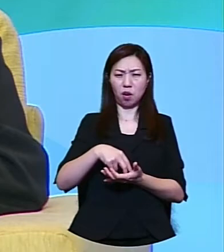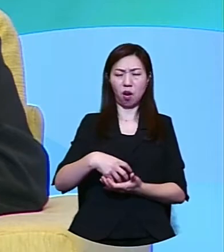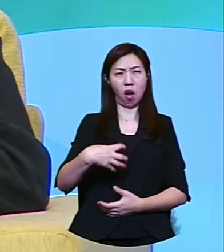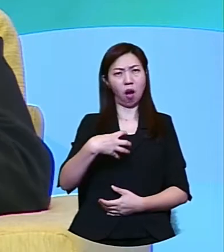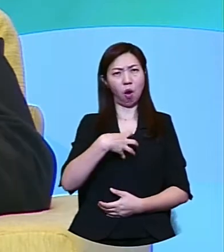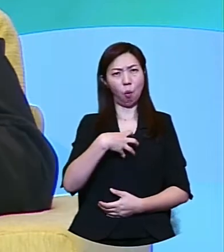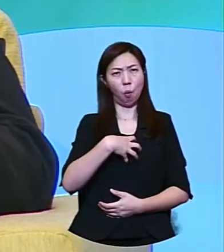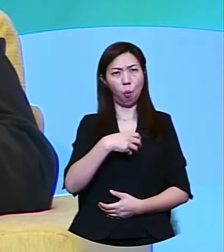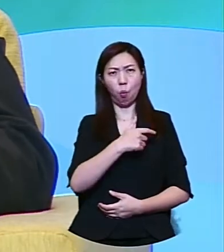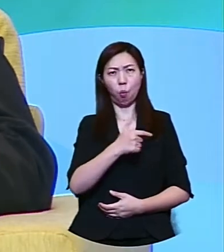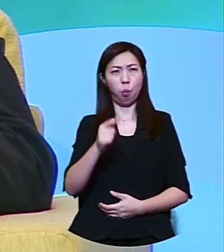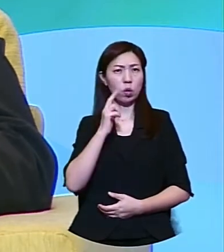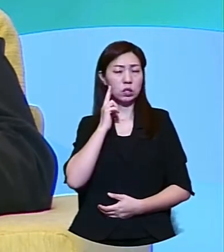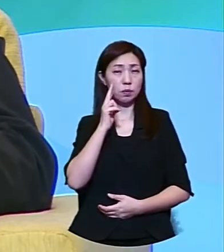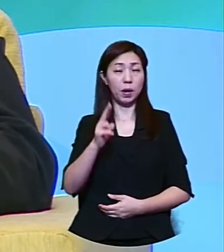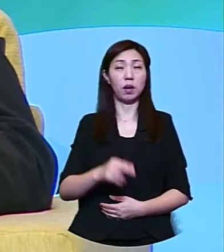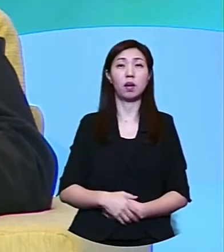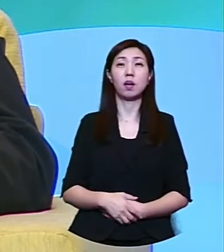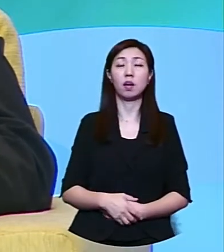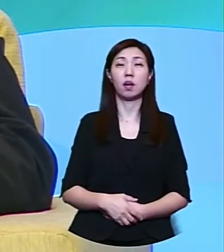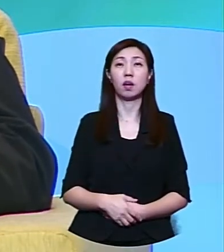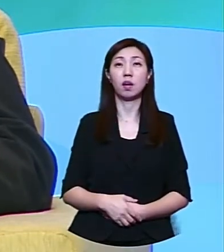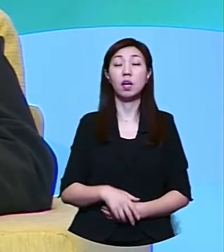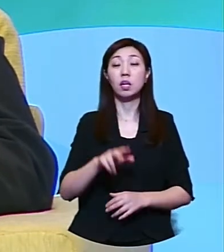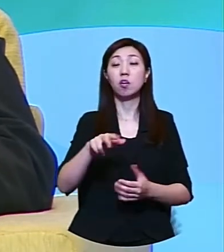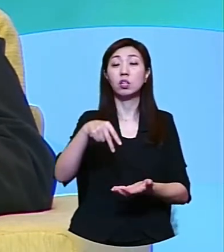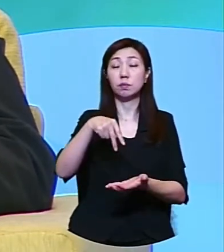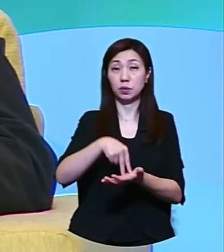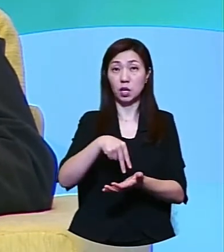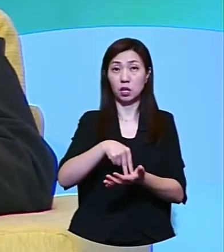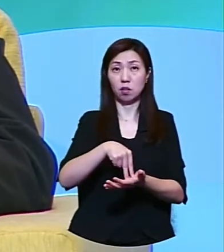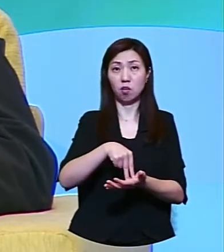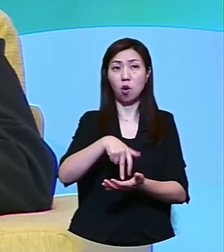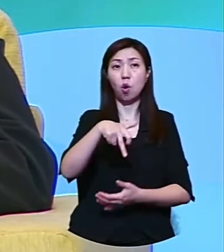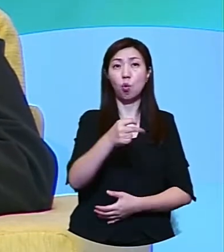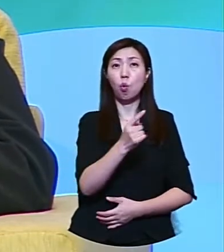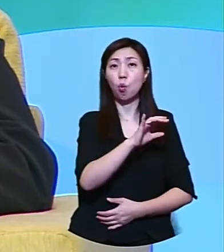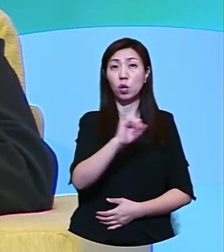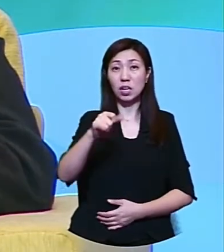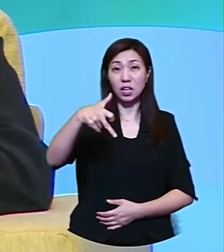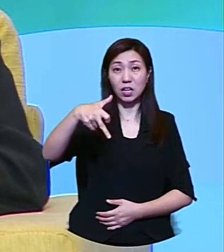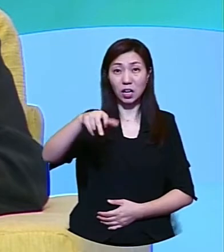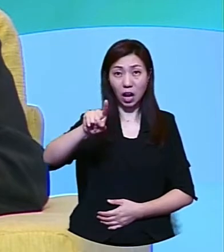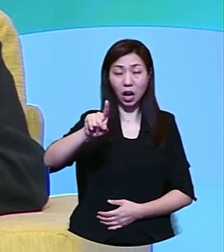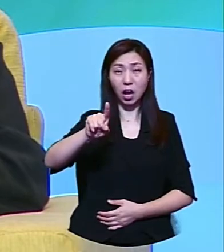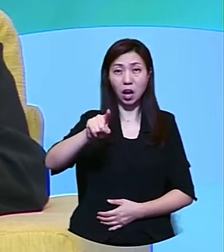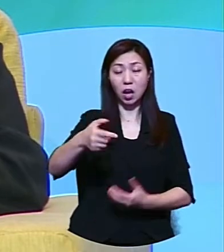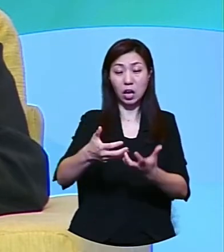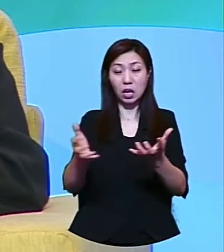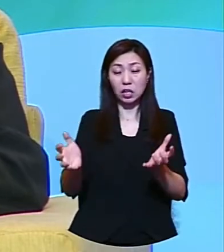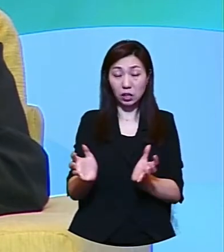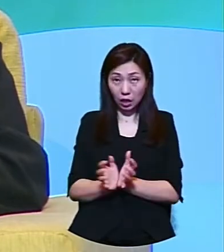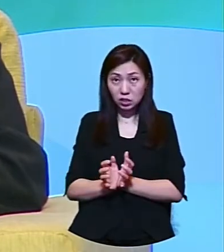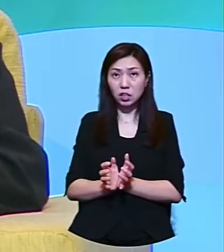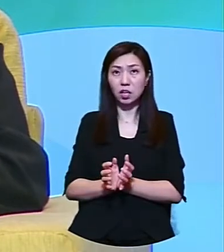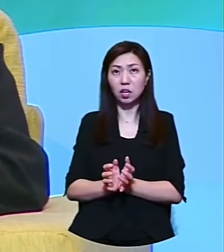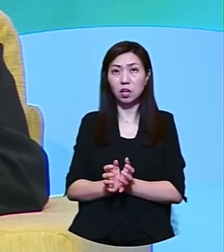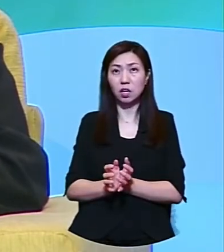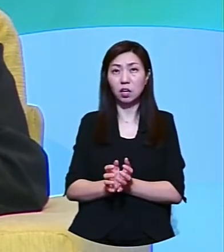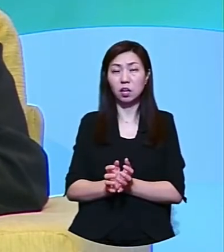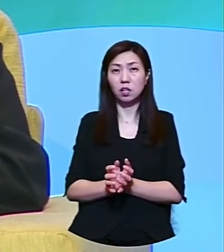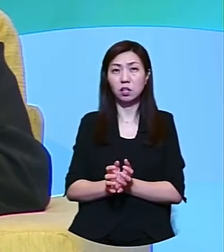is doing their job, in particular to support and implement the